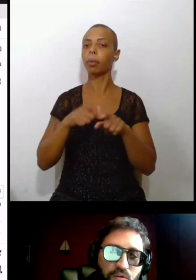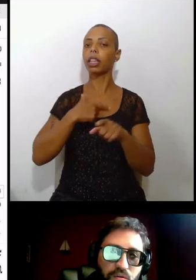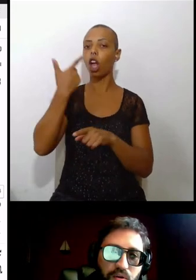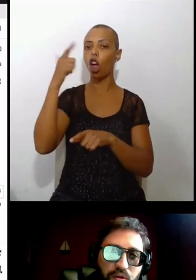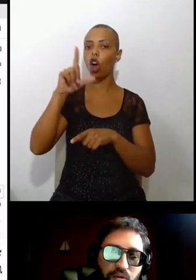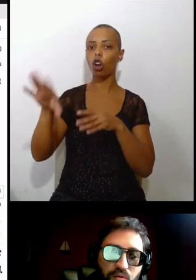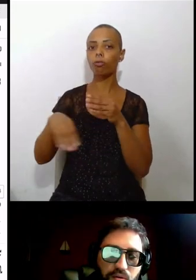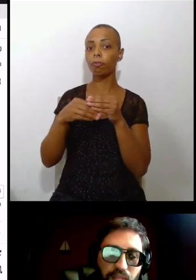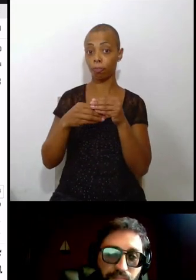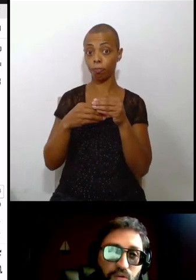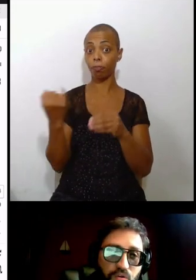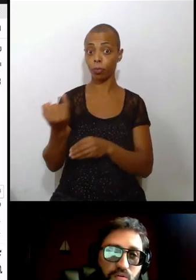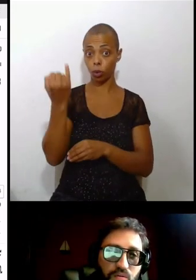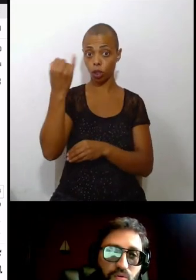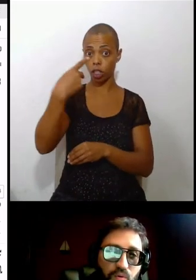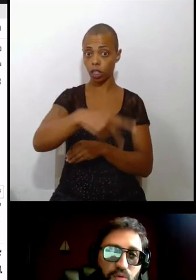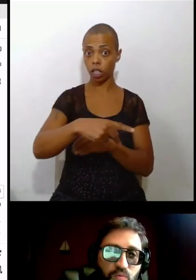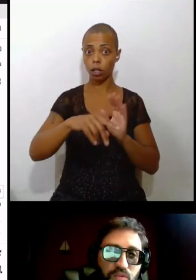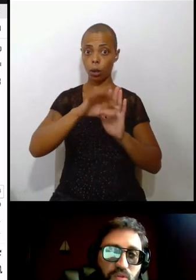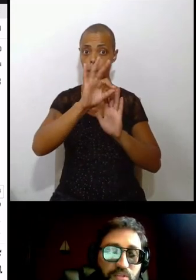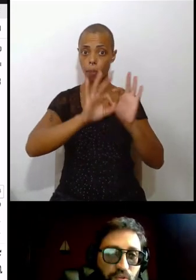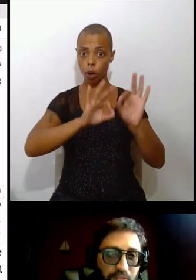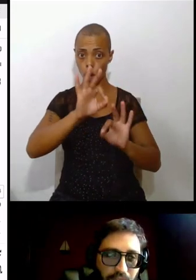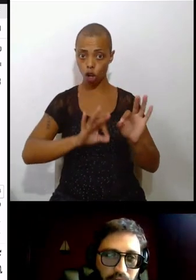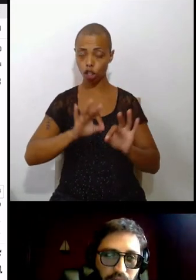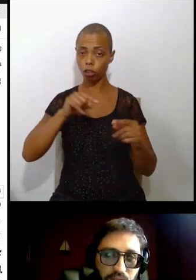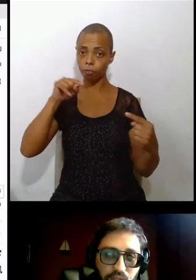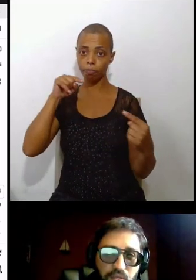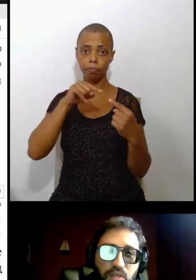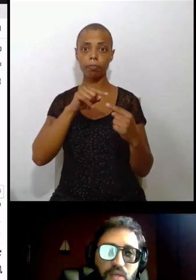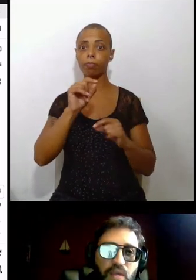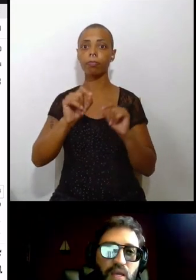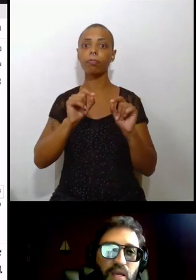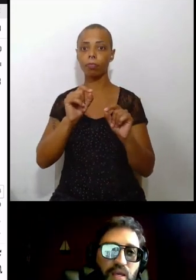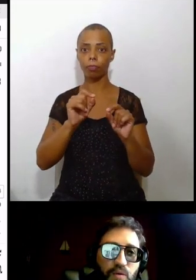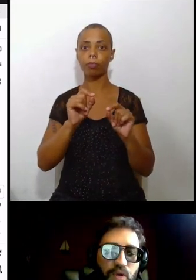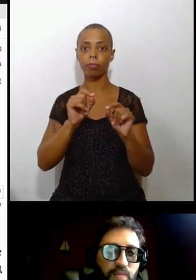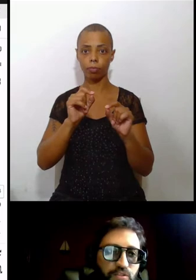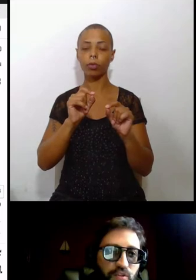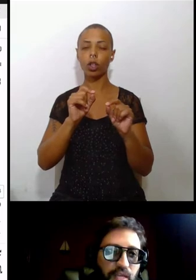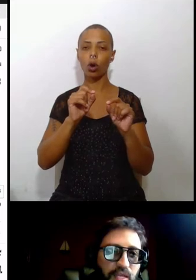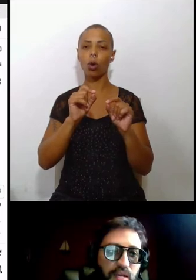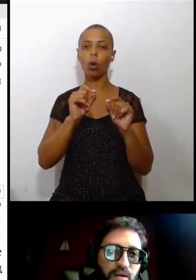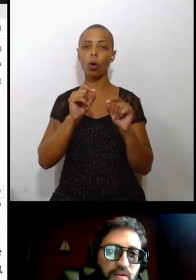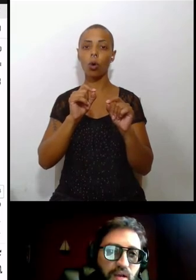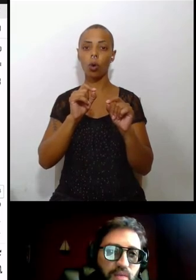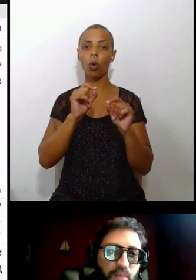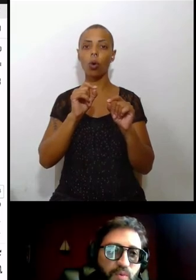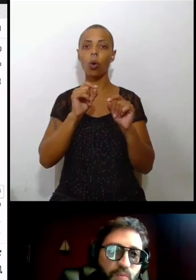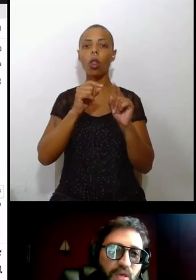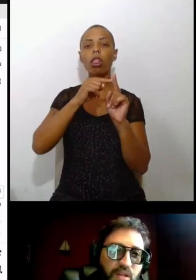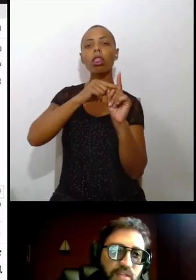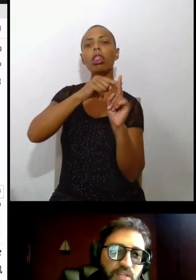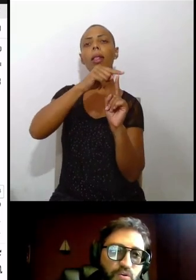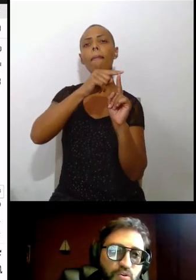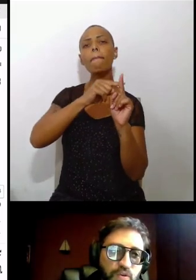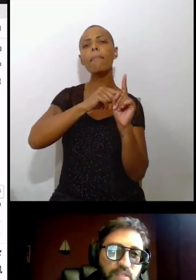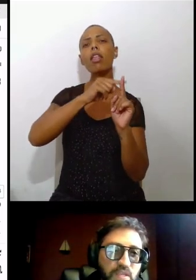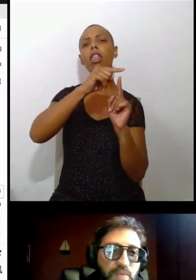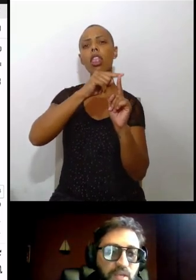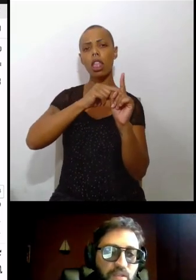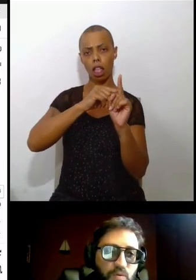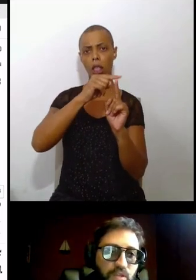there is another element that is critical in our project that I would like to mention and it relates to